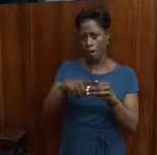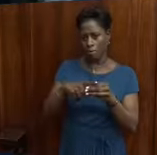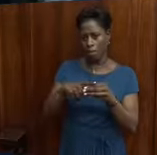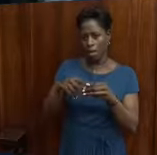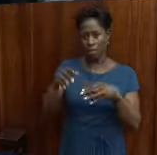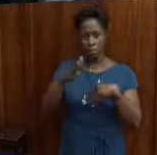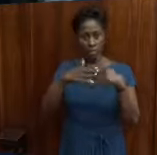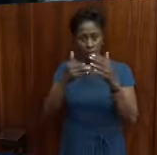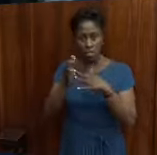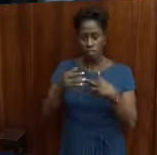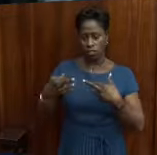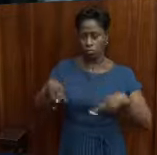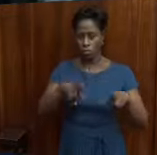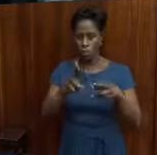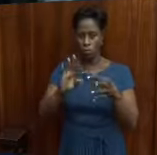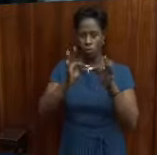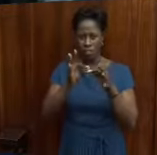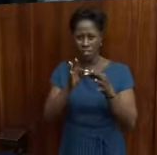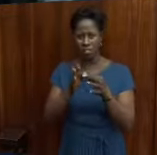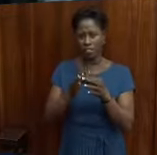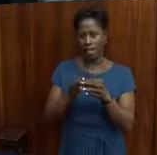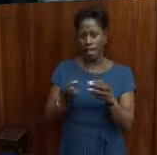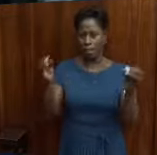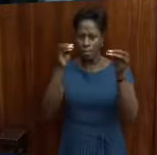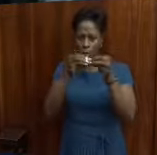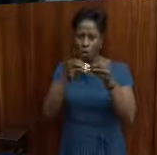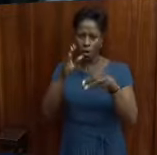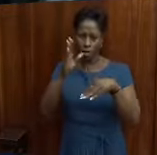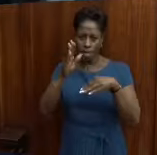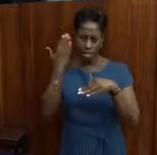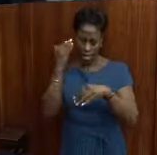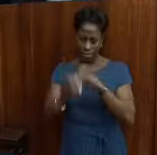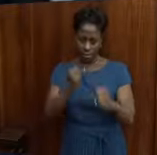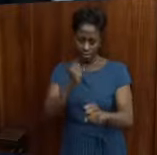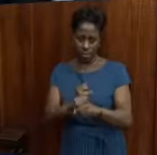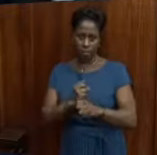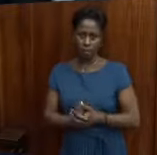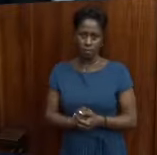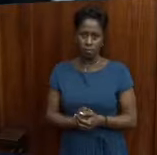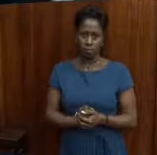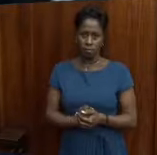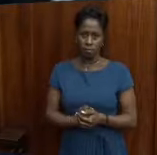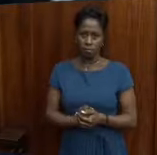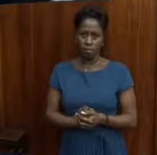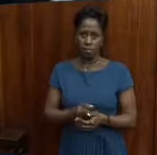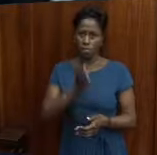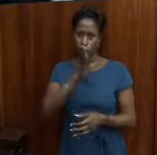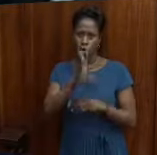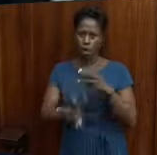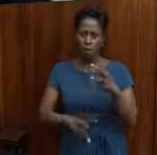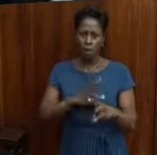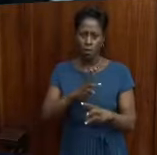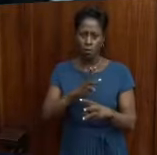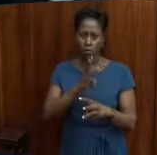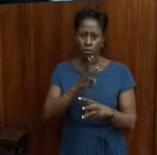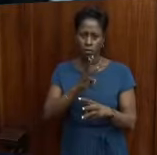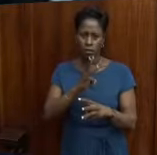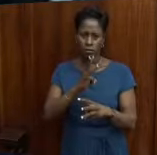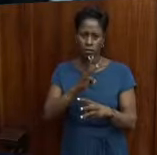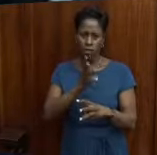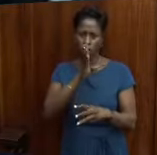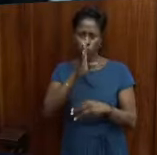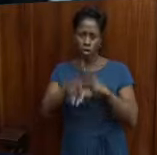of $264.2 million, led by central government. Global supply chain bottlenecks and sharp rises in input